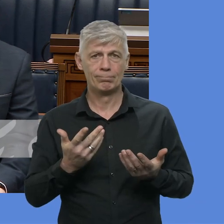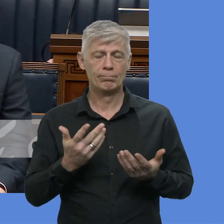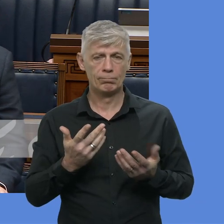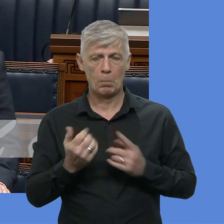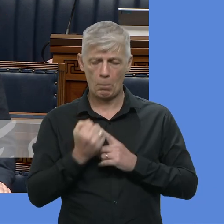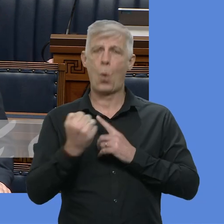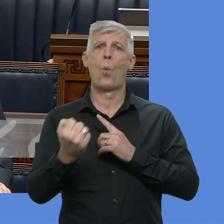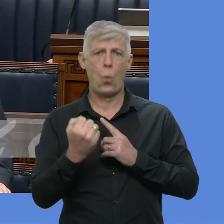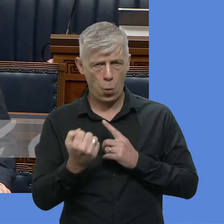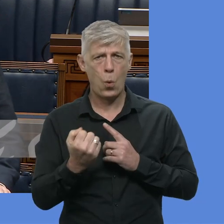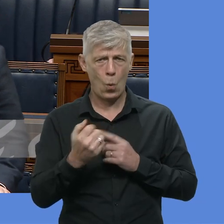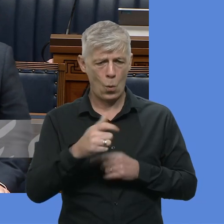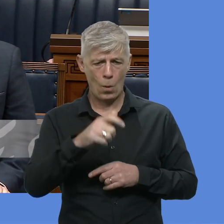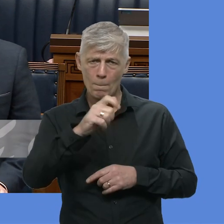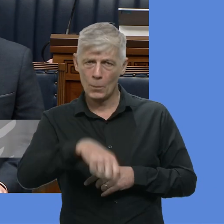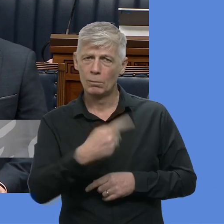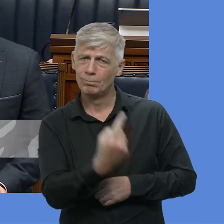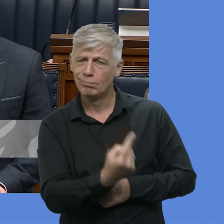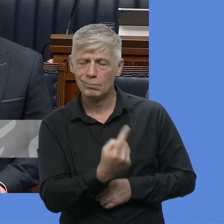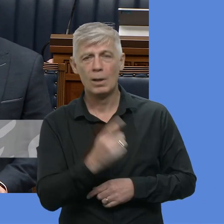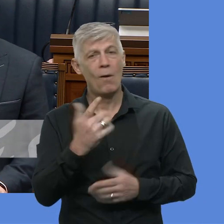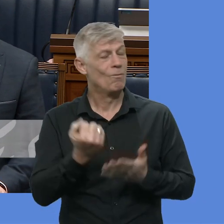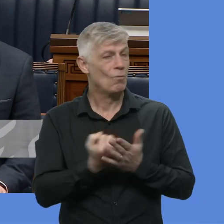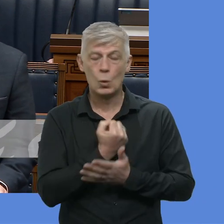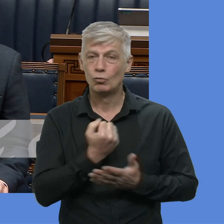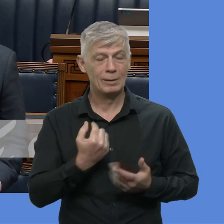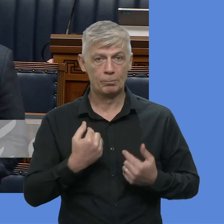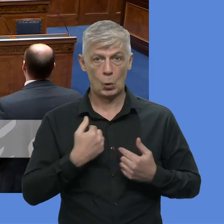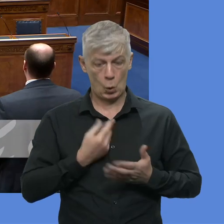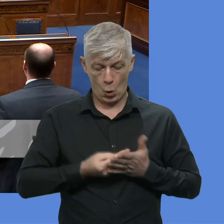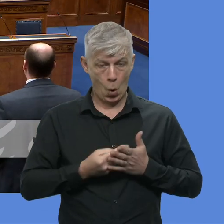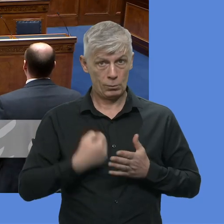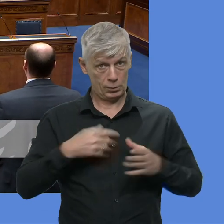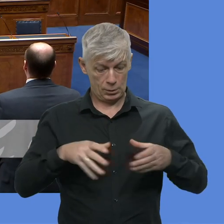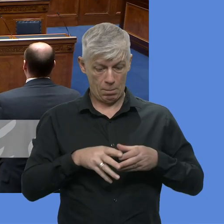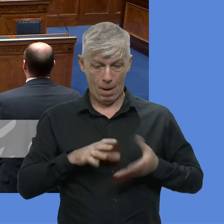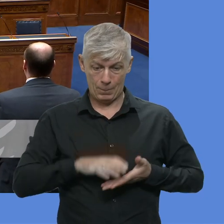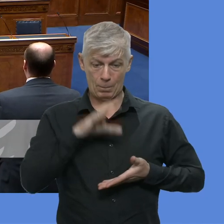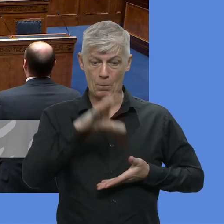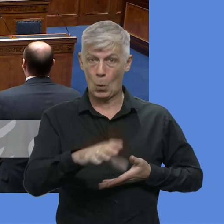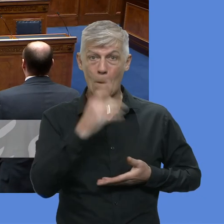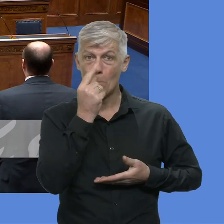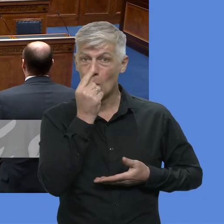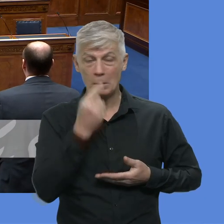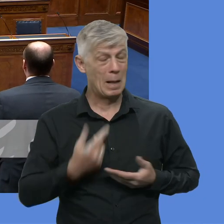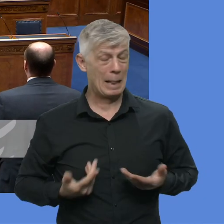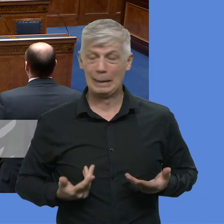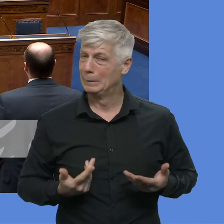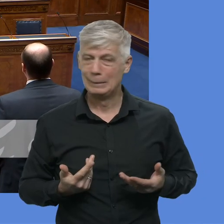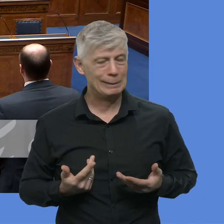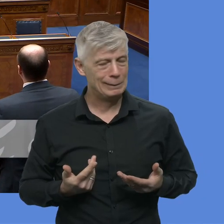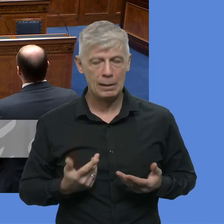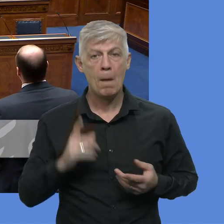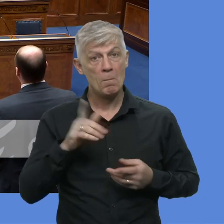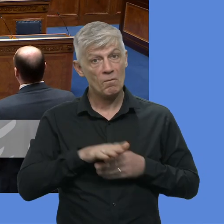very hard on the householder, but unfortunately that is not a cost that my department is able to absorb at this time.